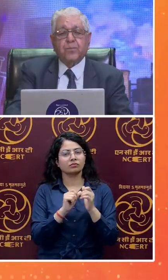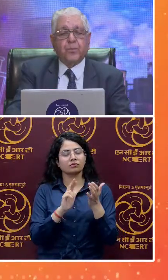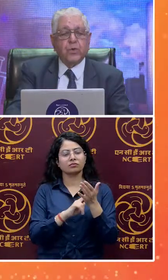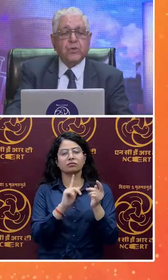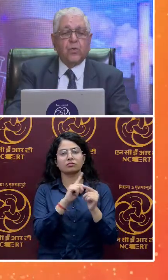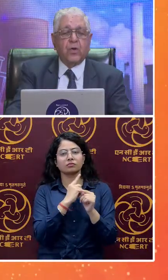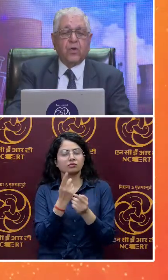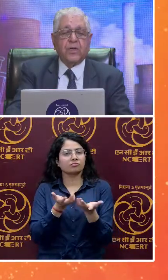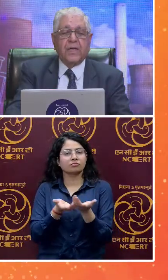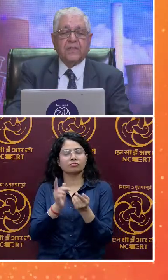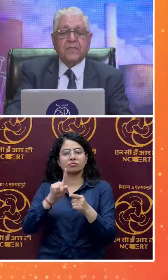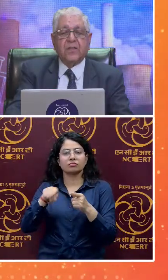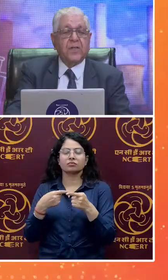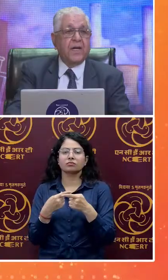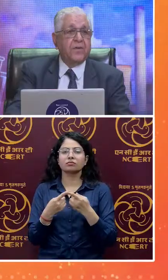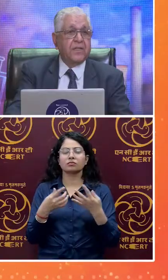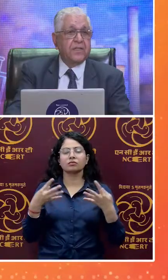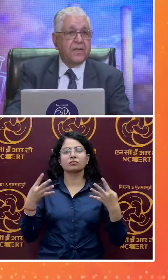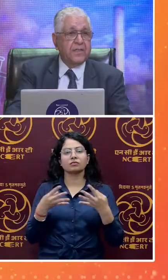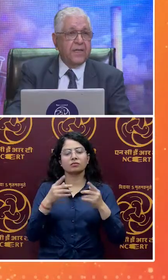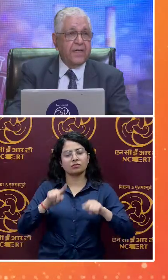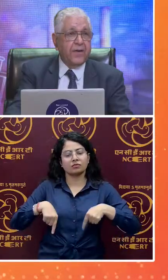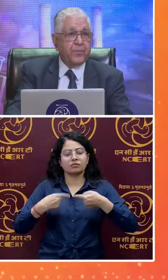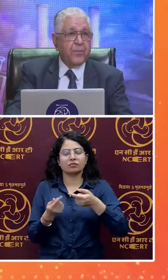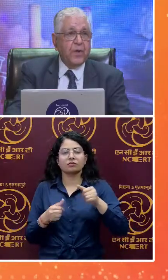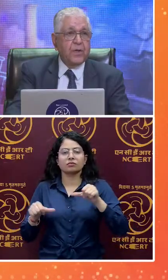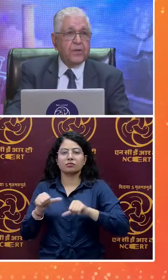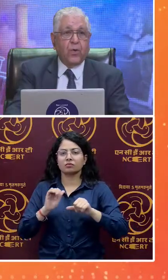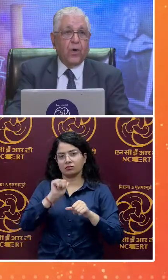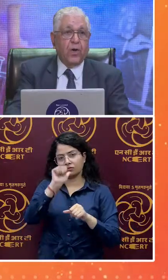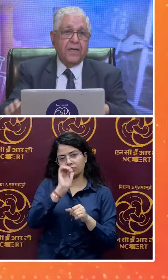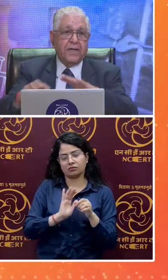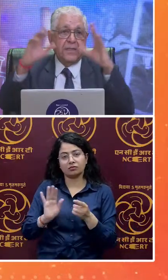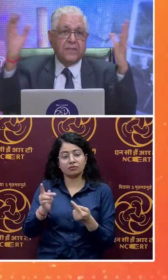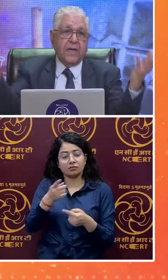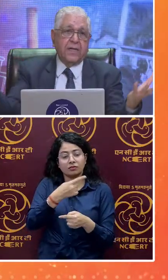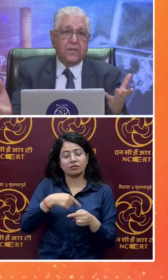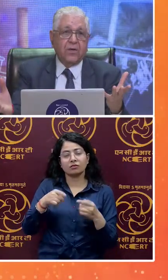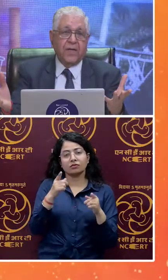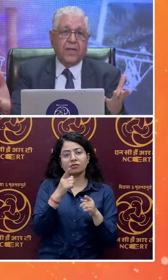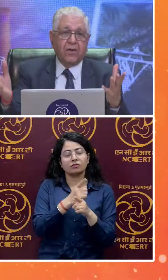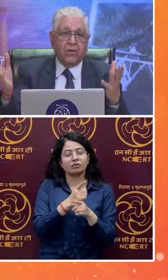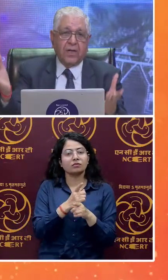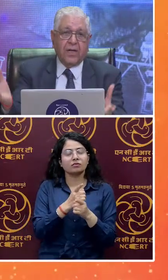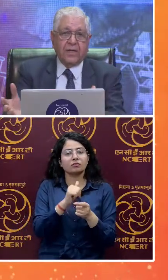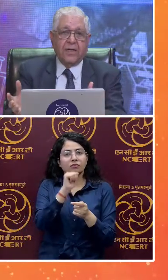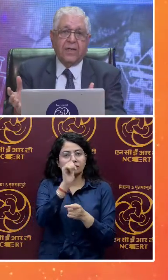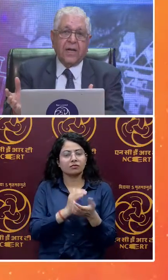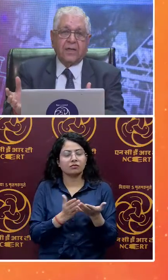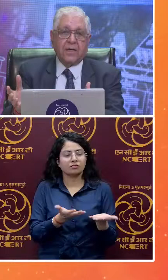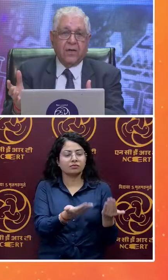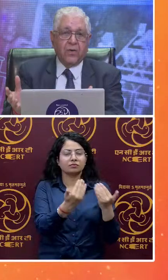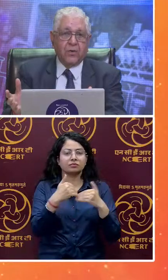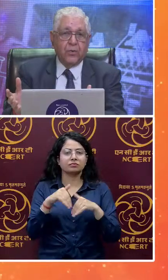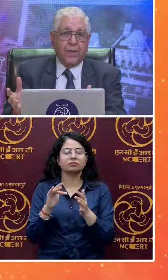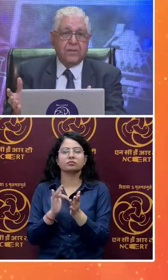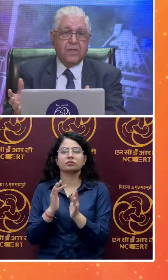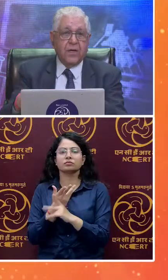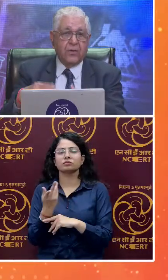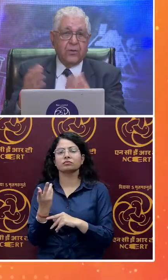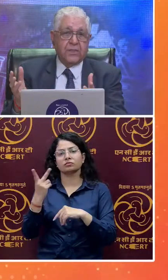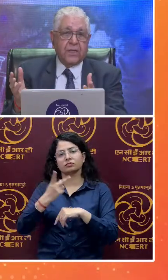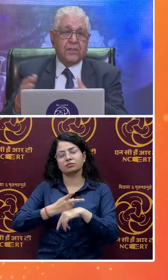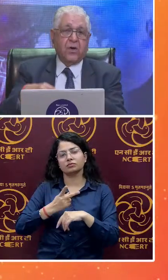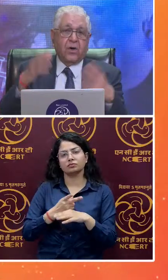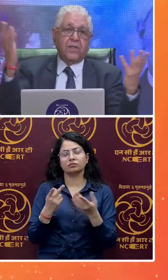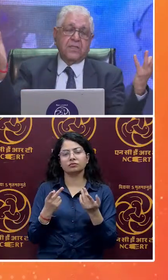discuss post-war organization of scientific research in India. So, all the teacher scientists of India got collected in Calcutta for 2 days